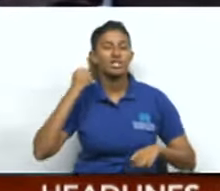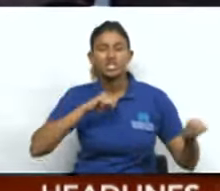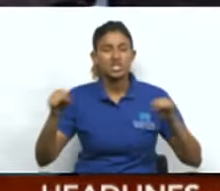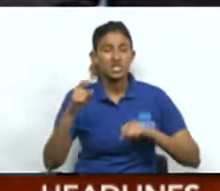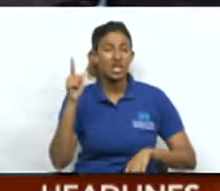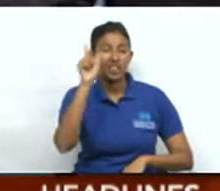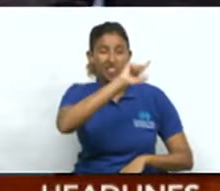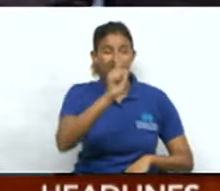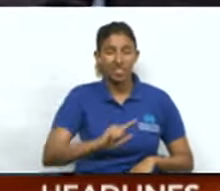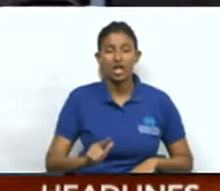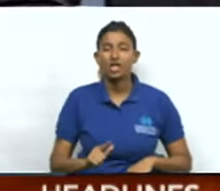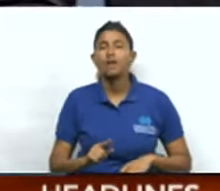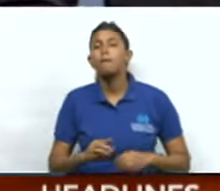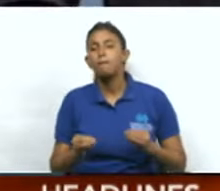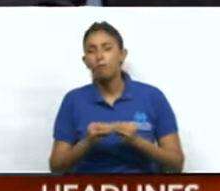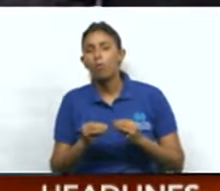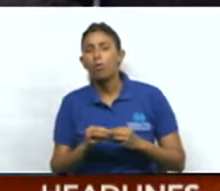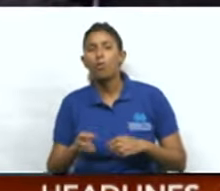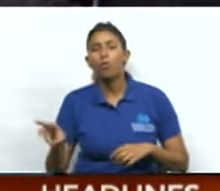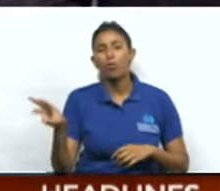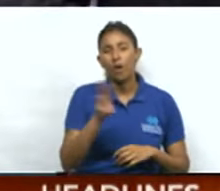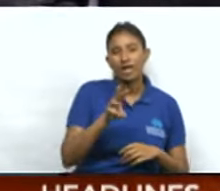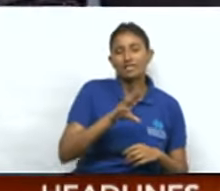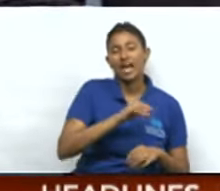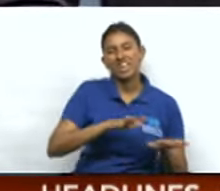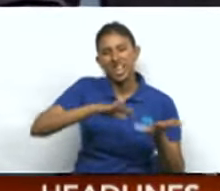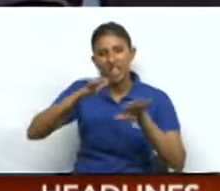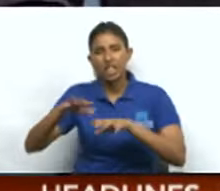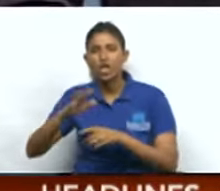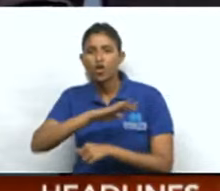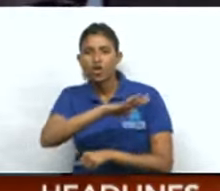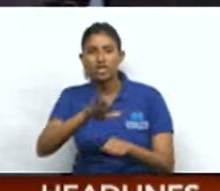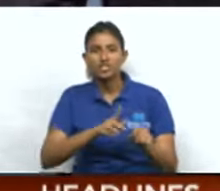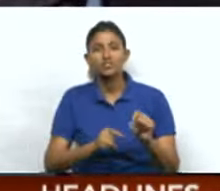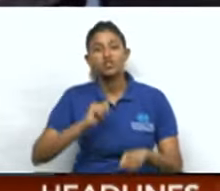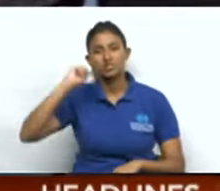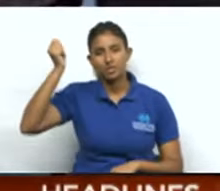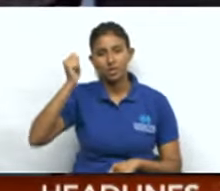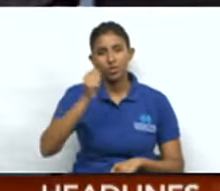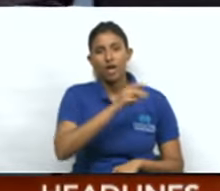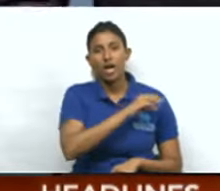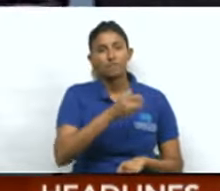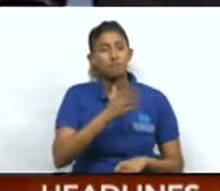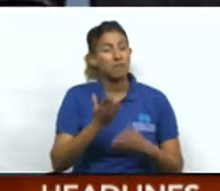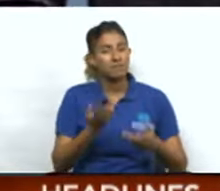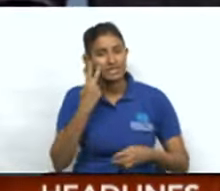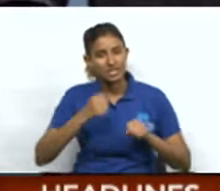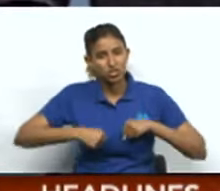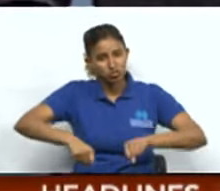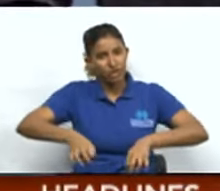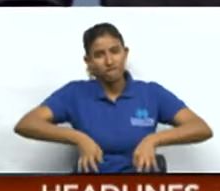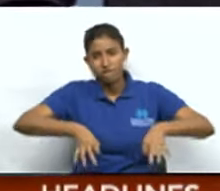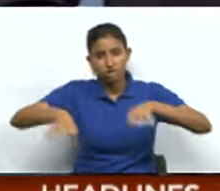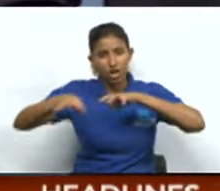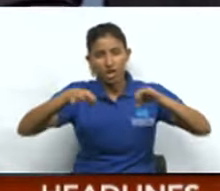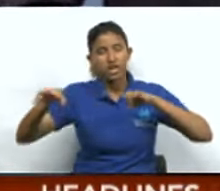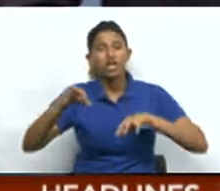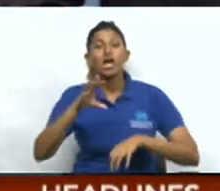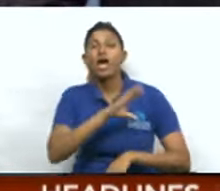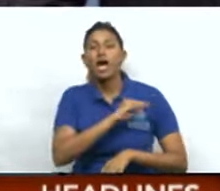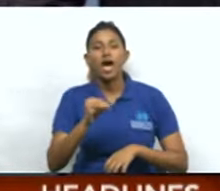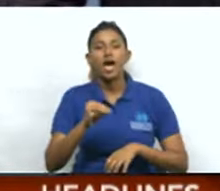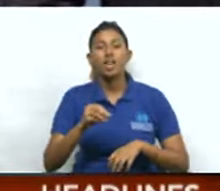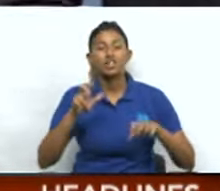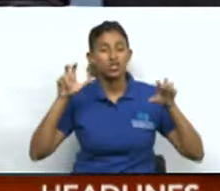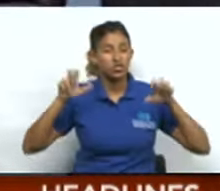favoring hilly and western areas of both Trinidad and Tobago. We could see some localized street or flash flooding in that heavier shower or thunderstorm, as well